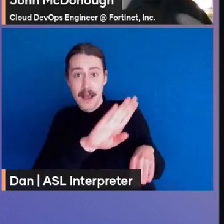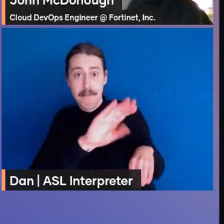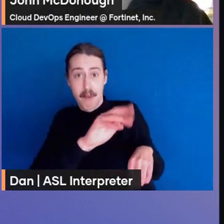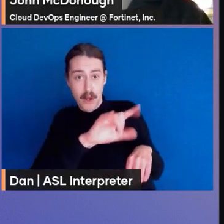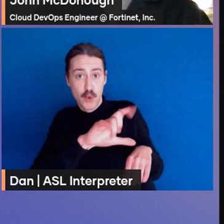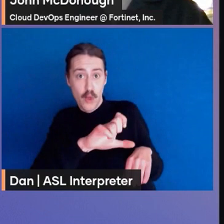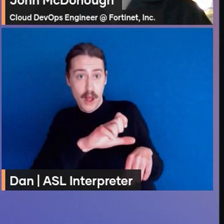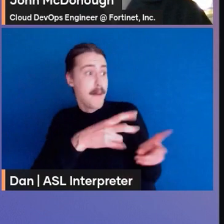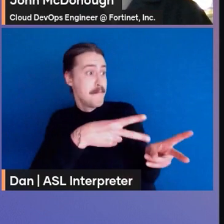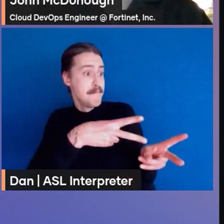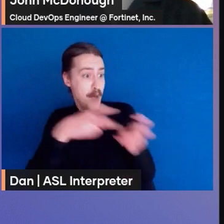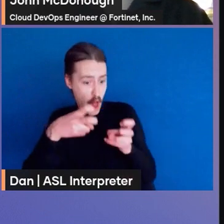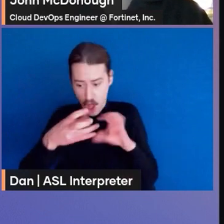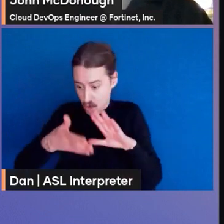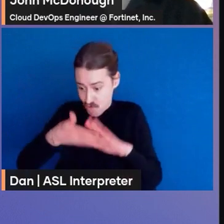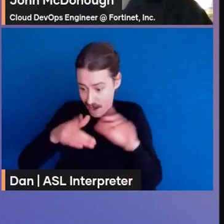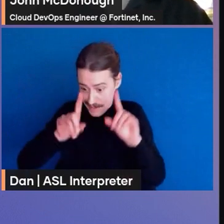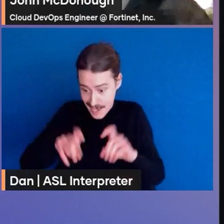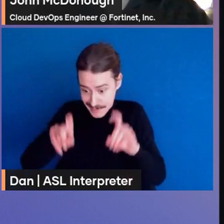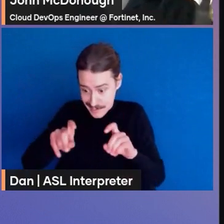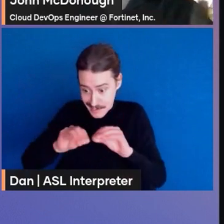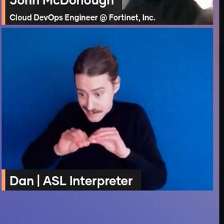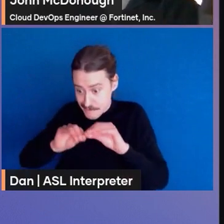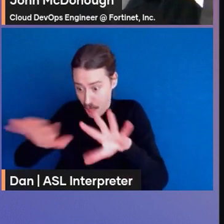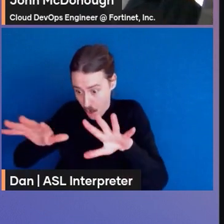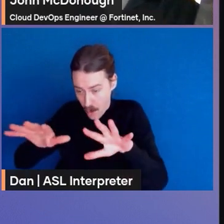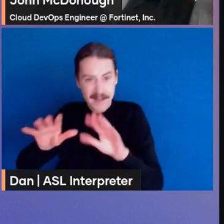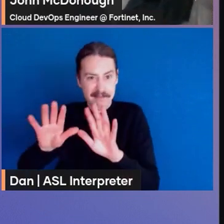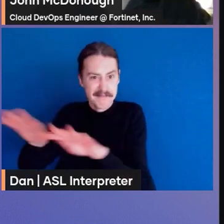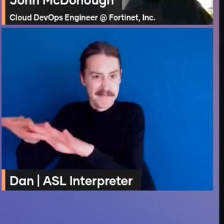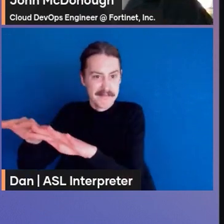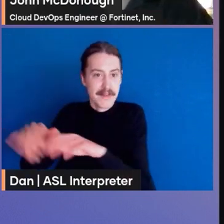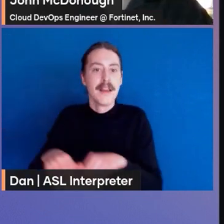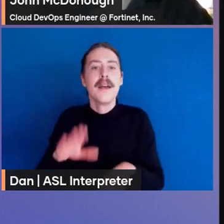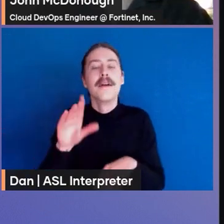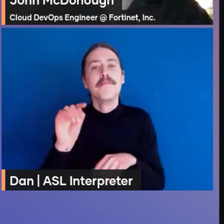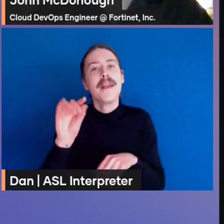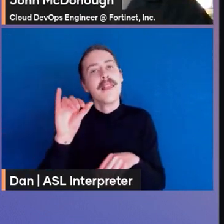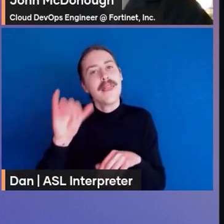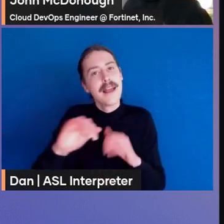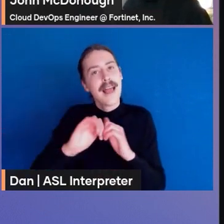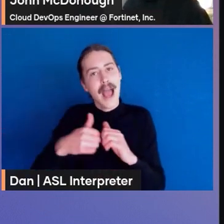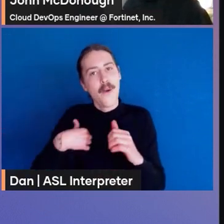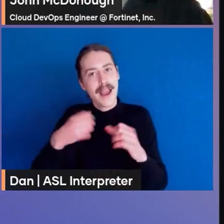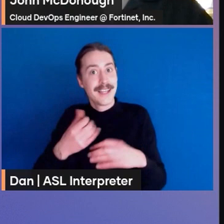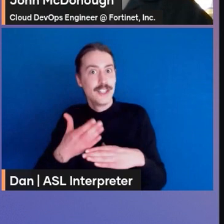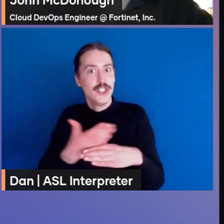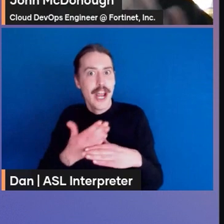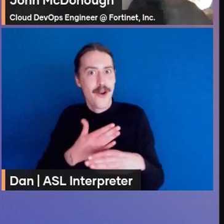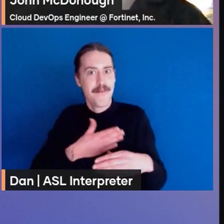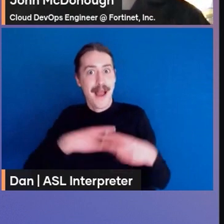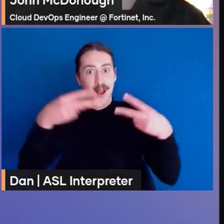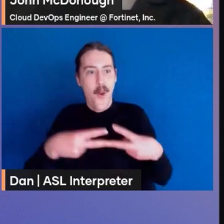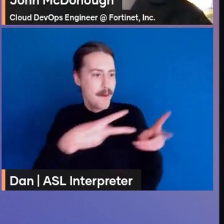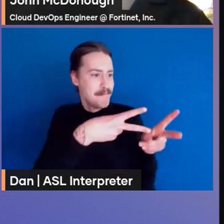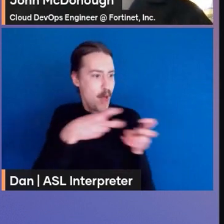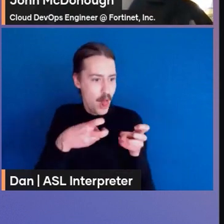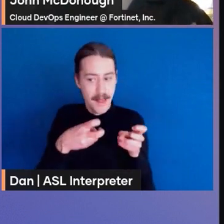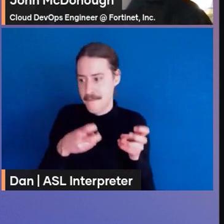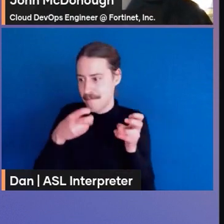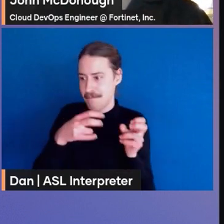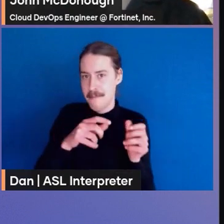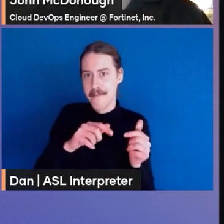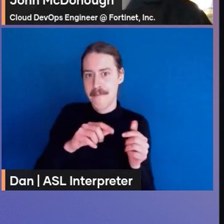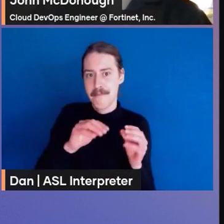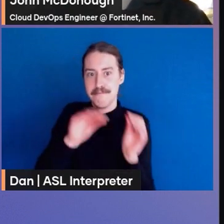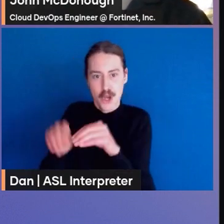and deployment, etc. But that's how I can share my code from project to project to project. Now, I should say, this is the way